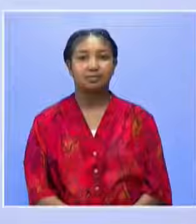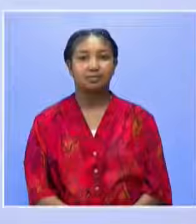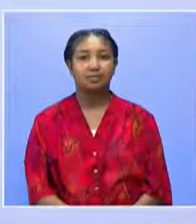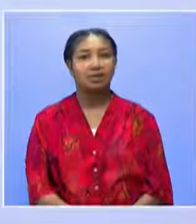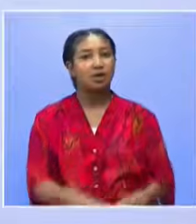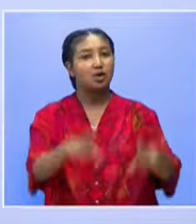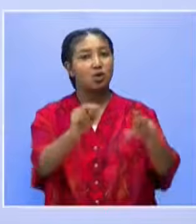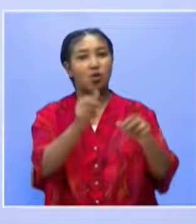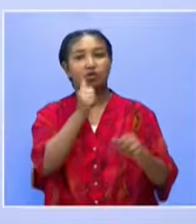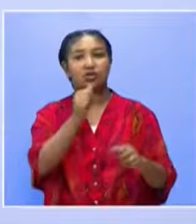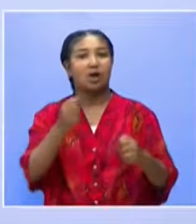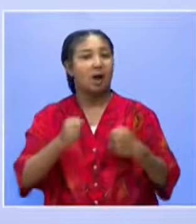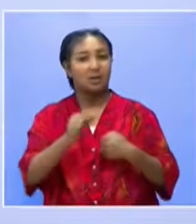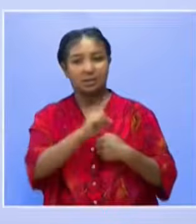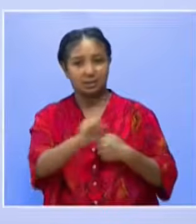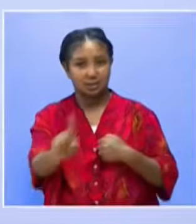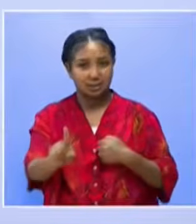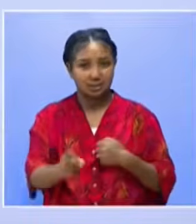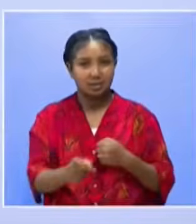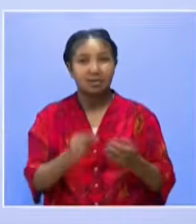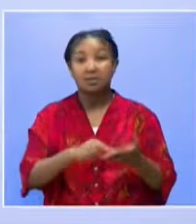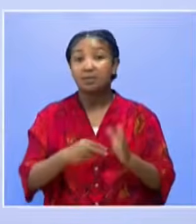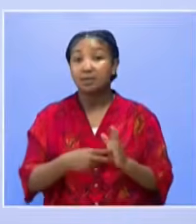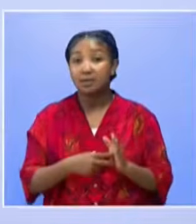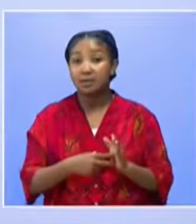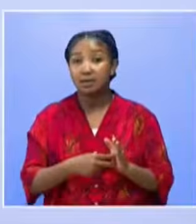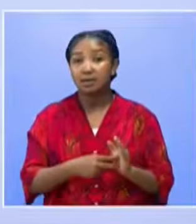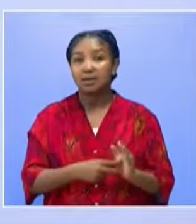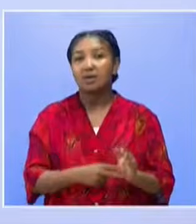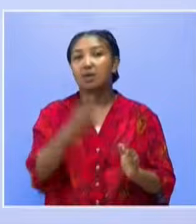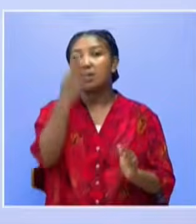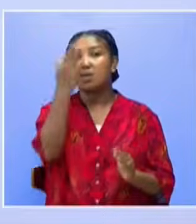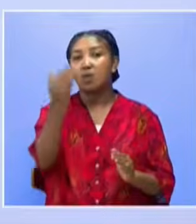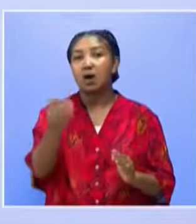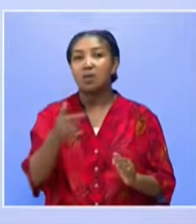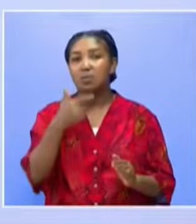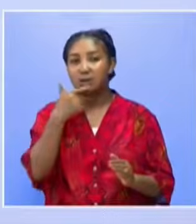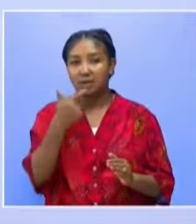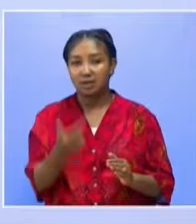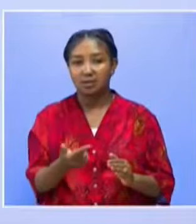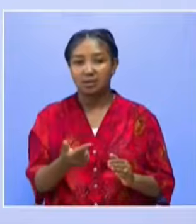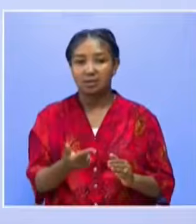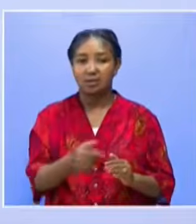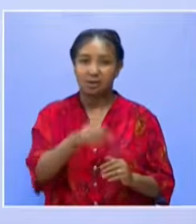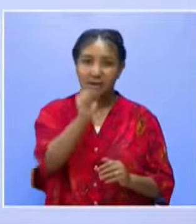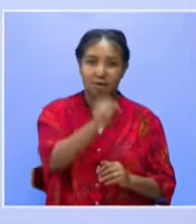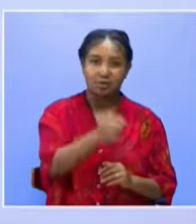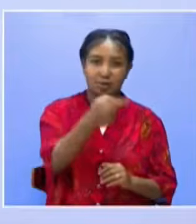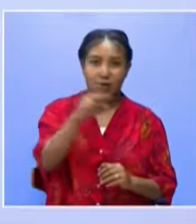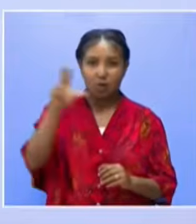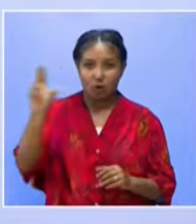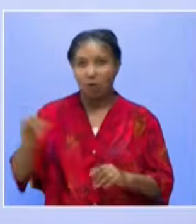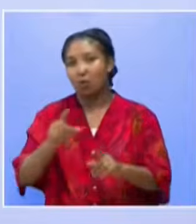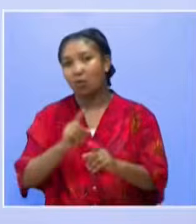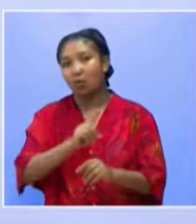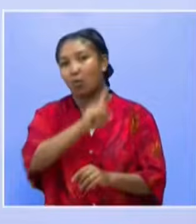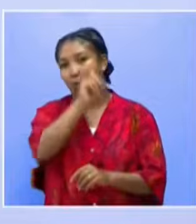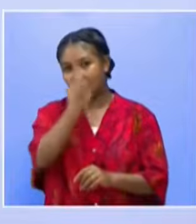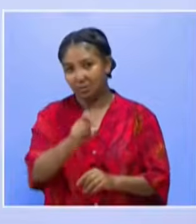No, she hasn't. This means why we said yes or no question.